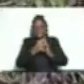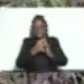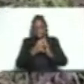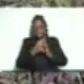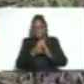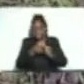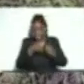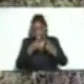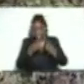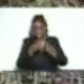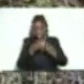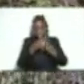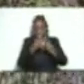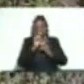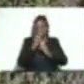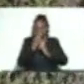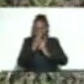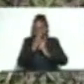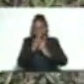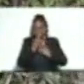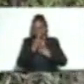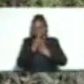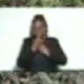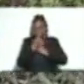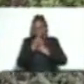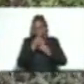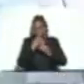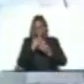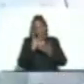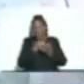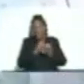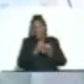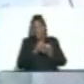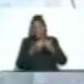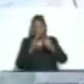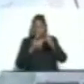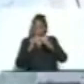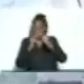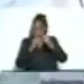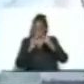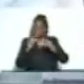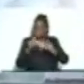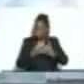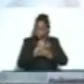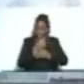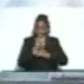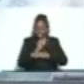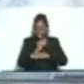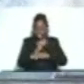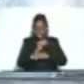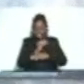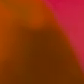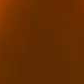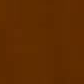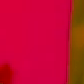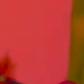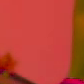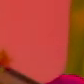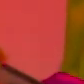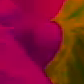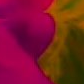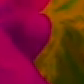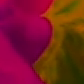well as irrigation systems for the students to build the new gardens. For the Bahamas Tonight, I'm Altavis Munnings.